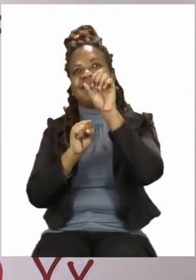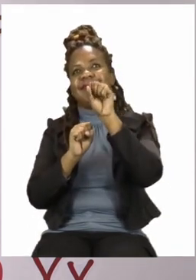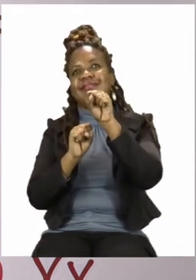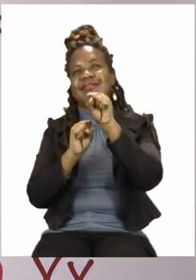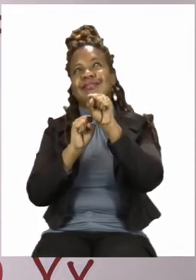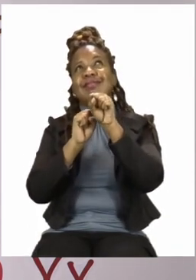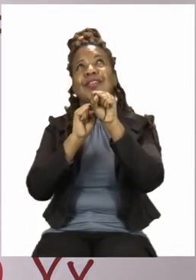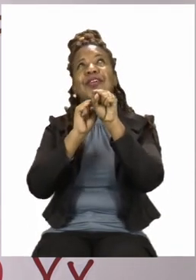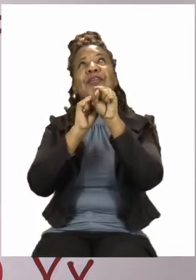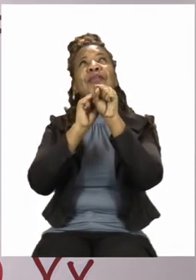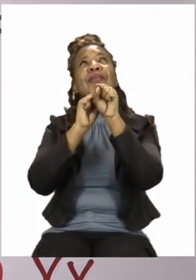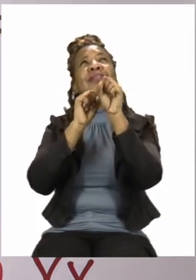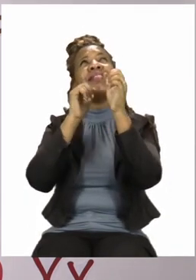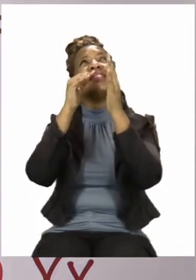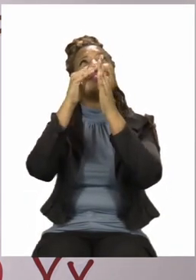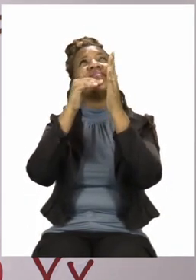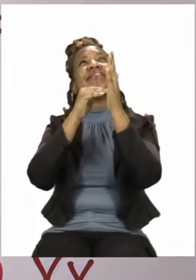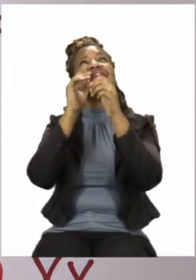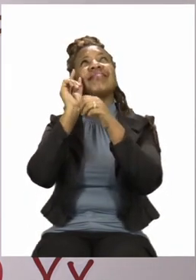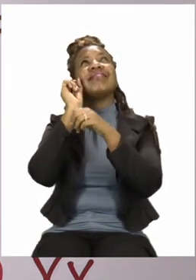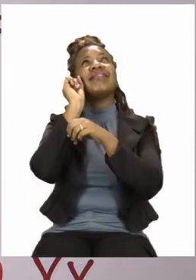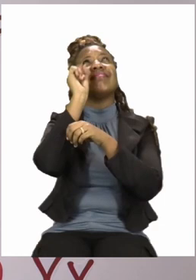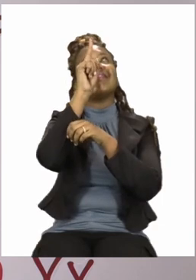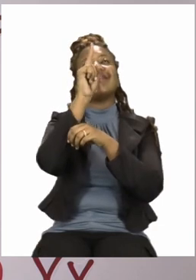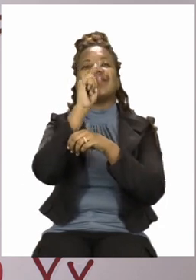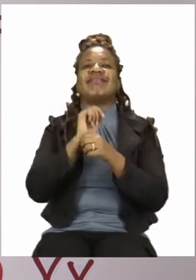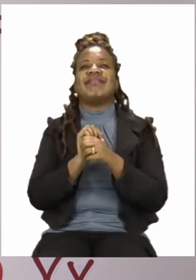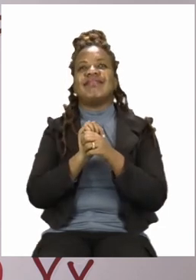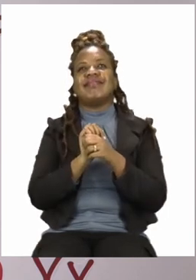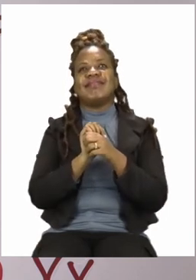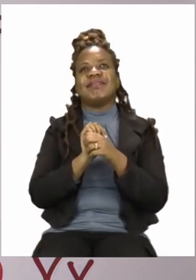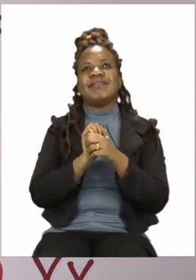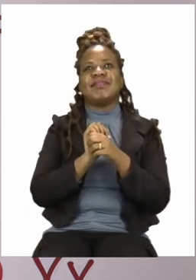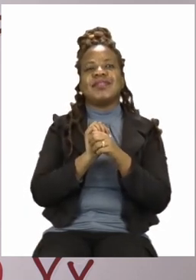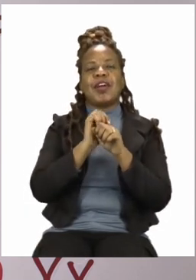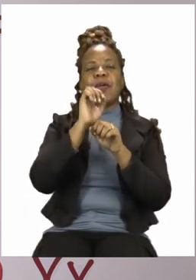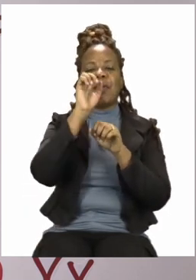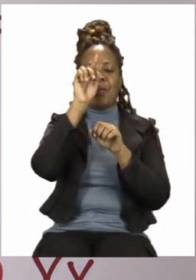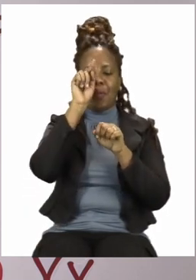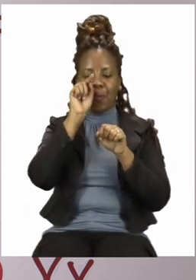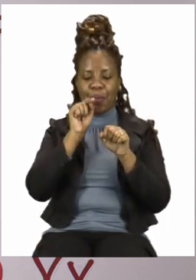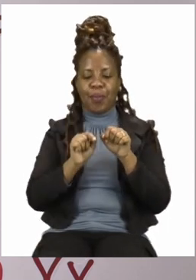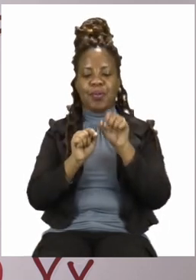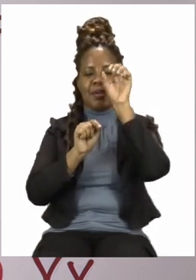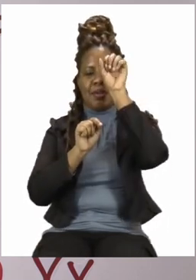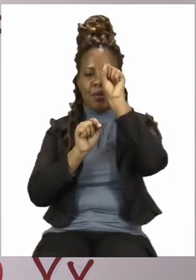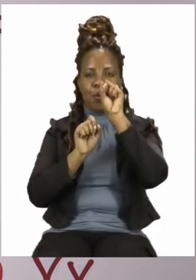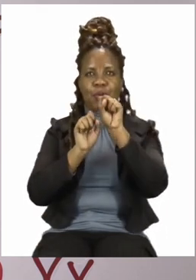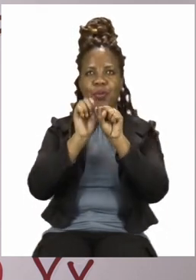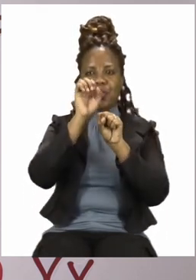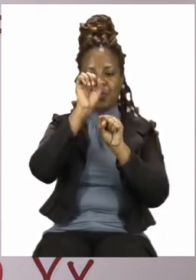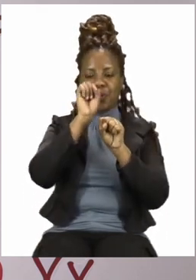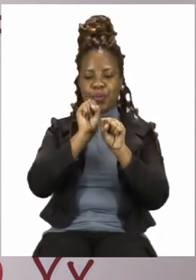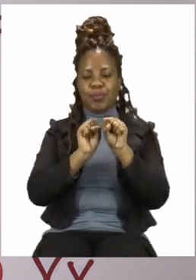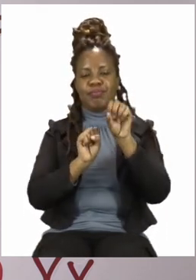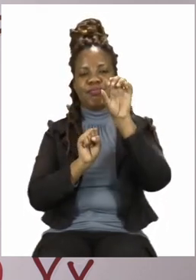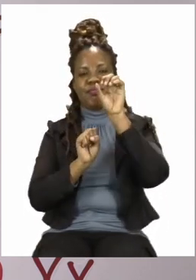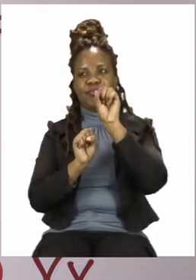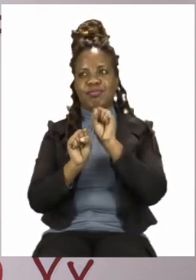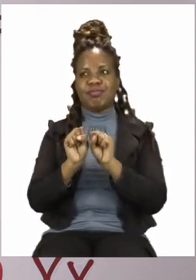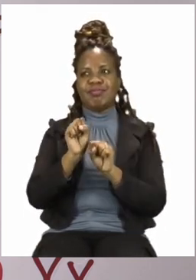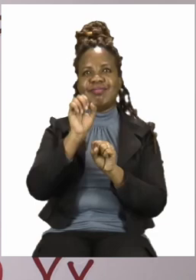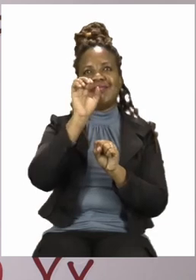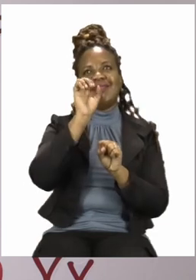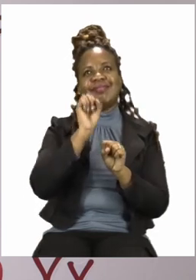top of our ladder. Good job, everyone. Now climb down. We're climbing down our ladder, going